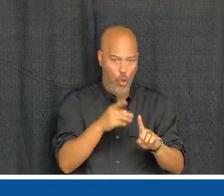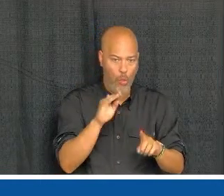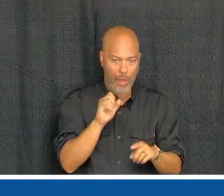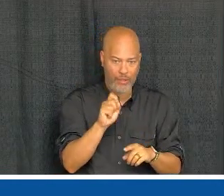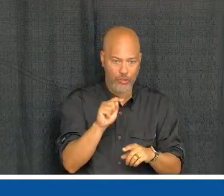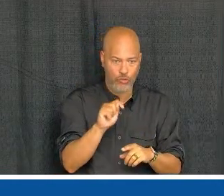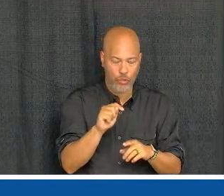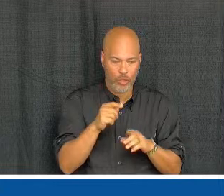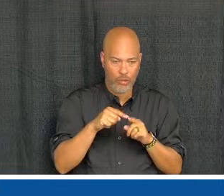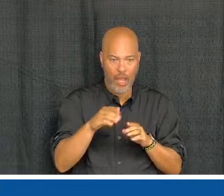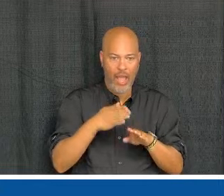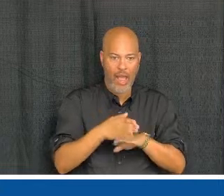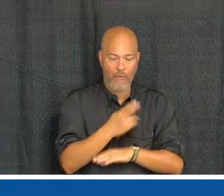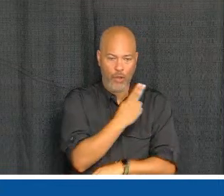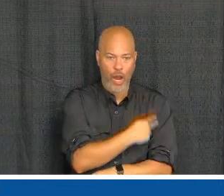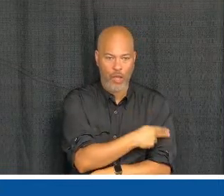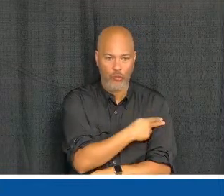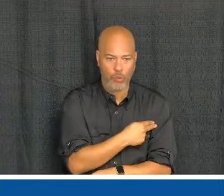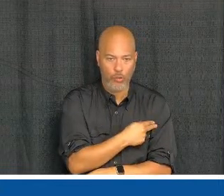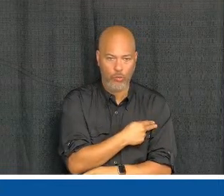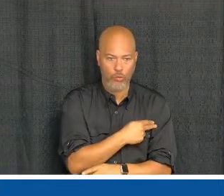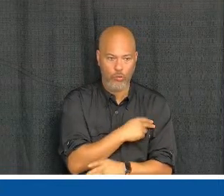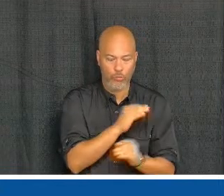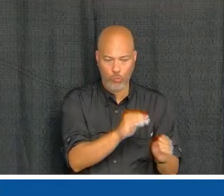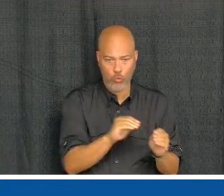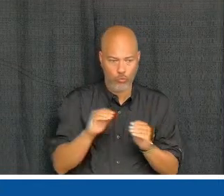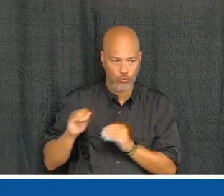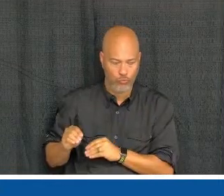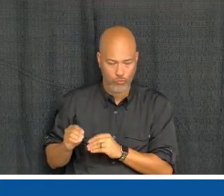Street corridor after the hospital was relocated.